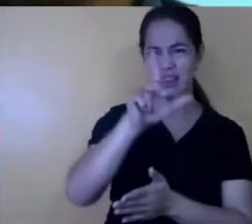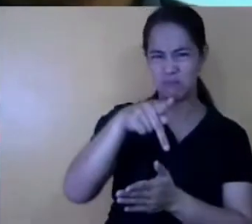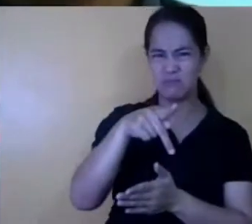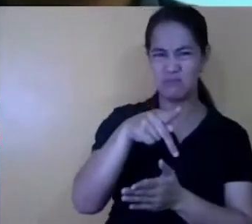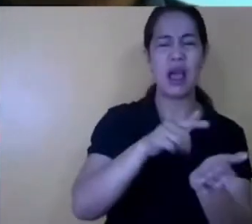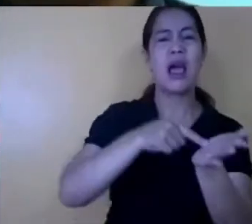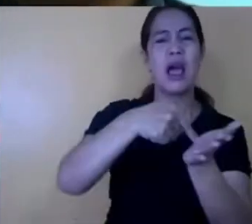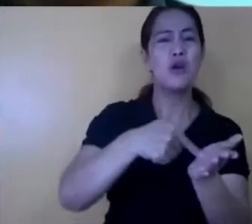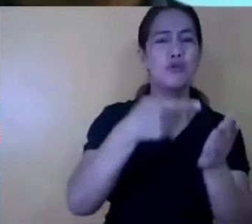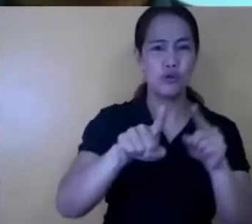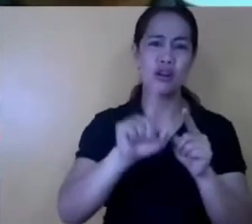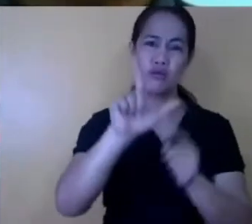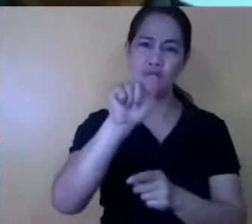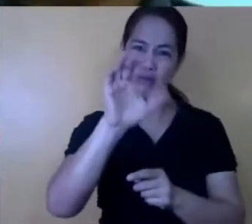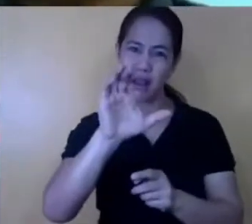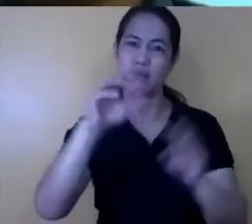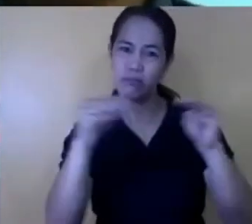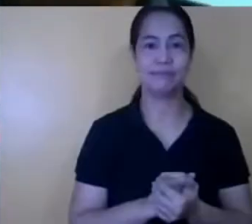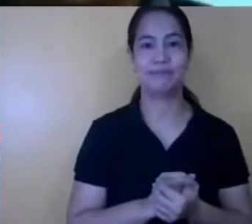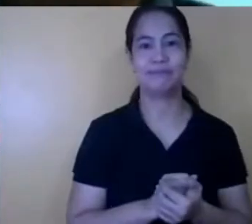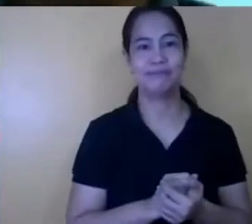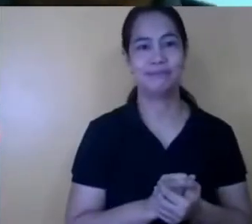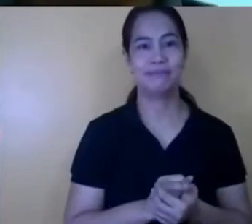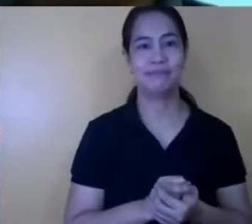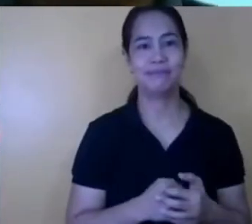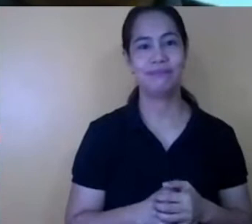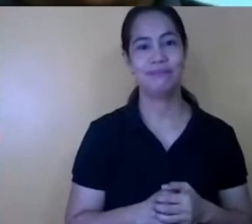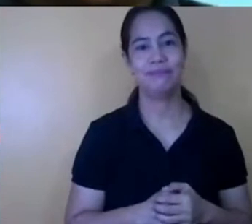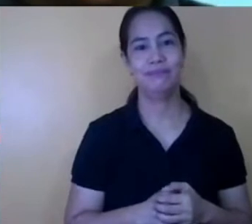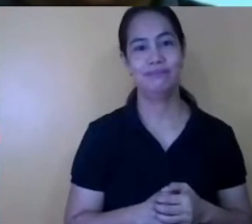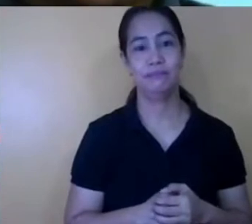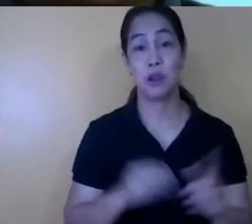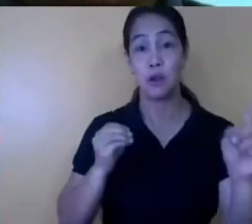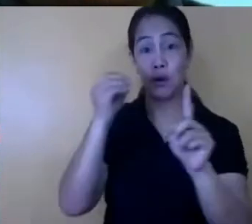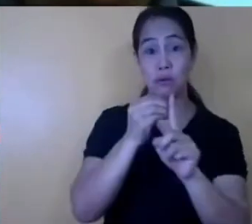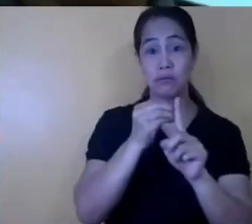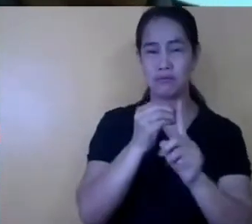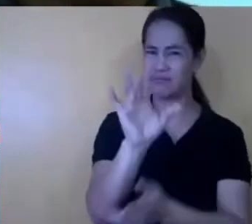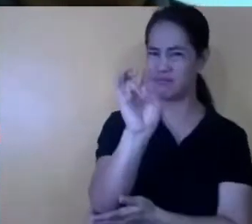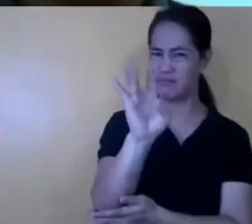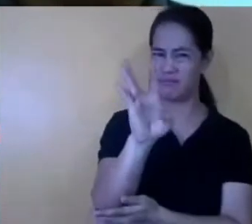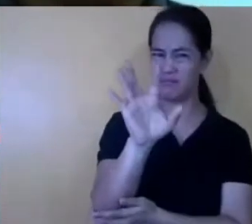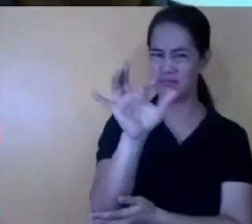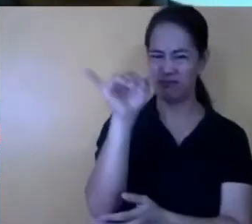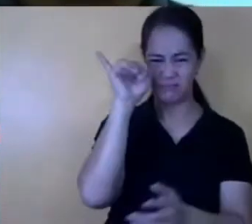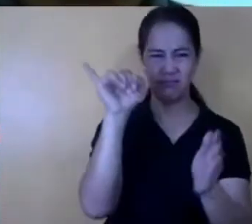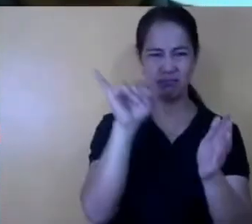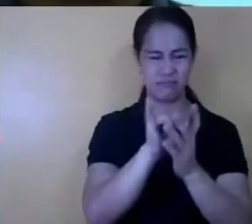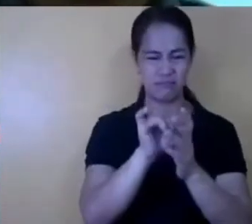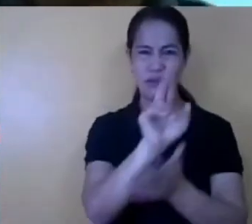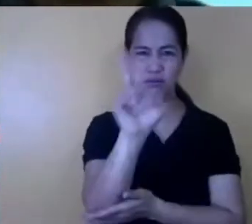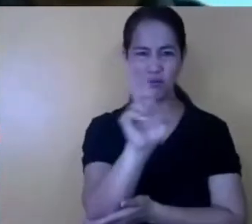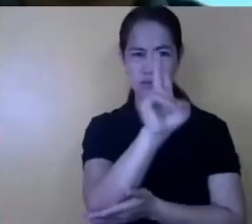lock session and satisfactory rating. Objective 17, identified and utilized personal professional